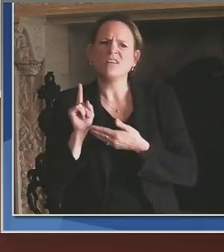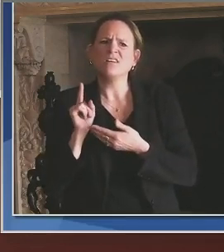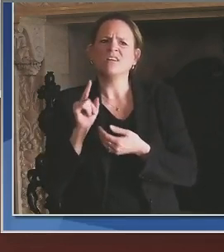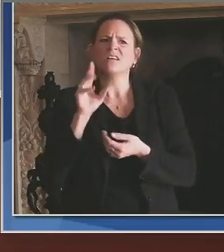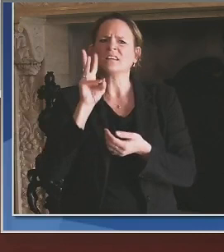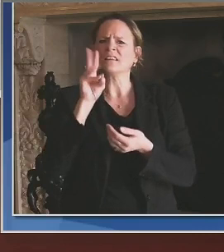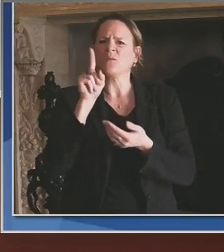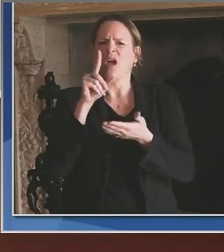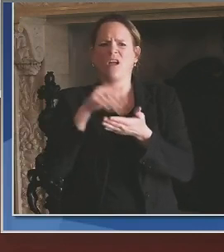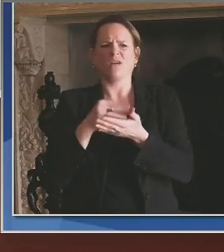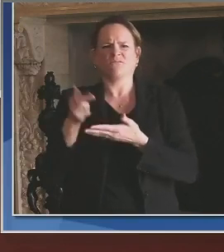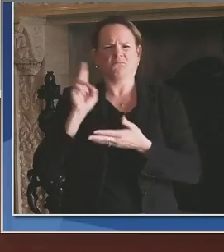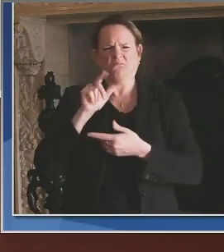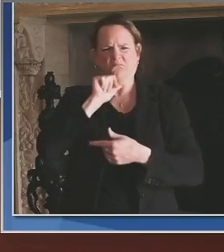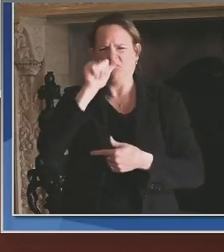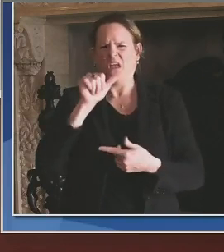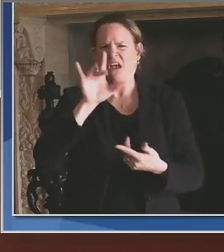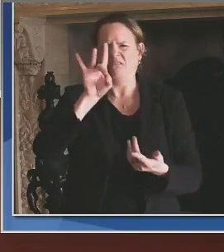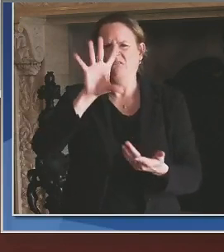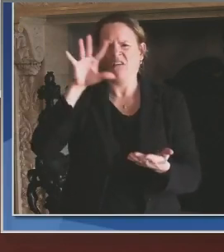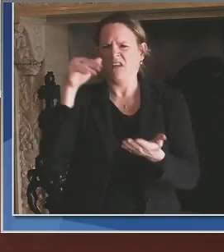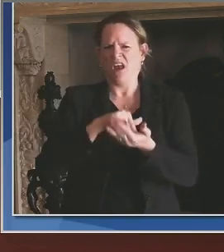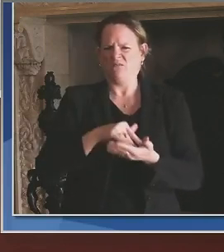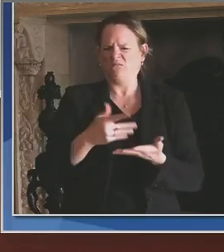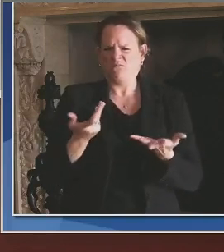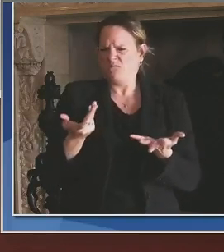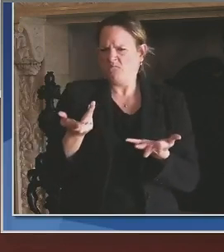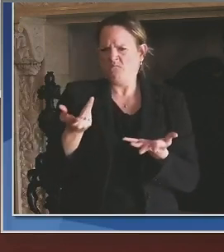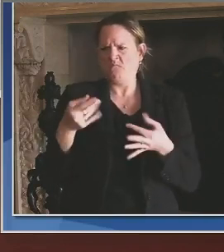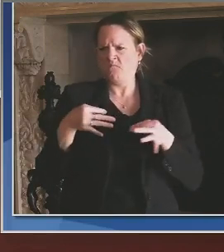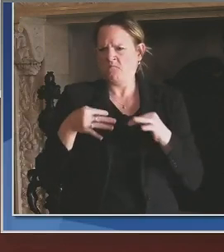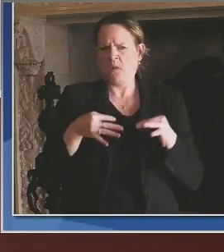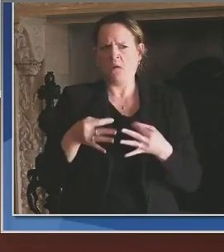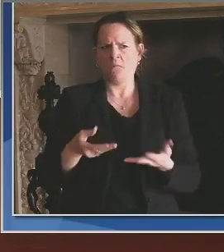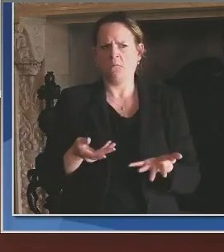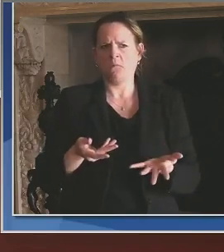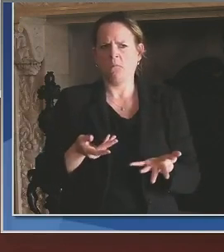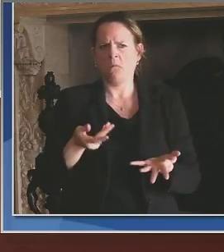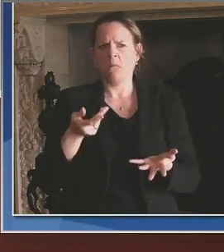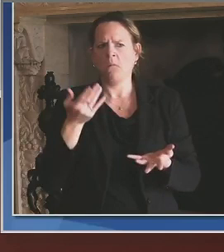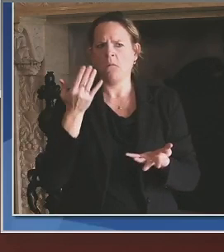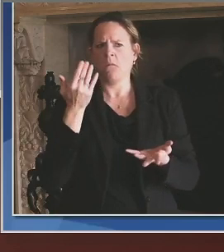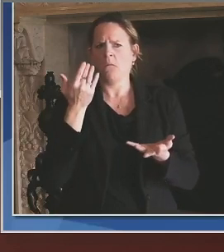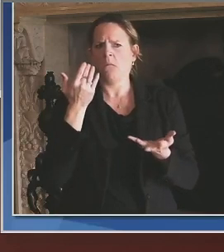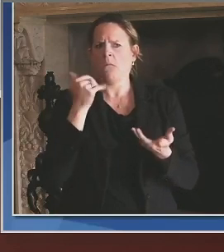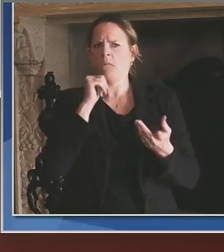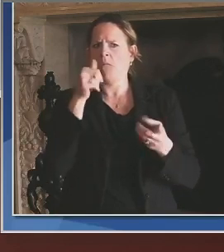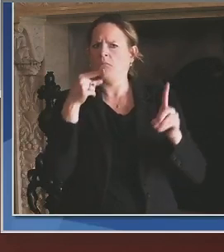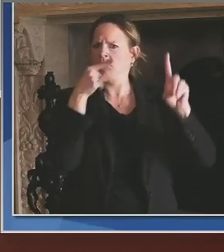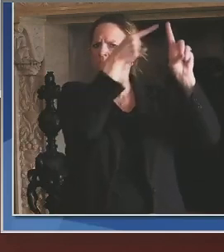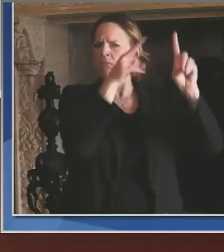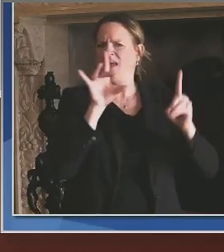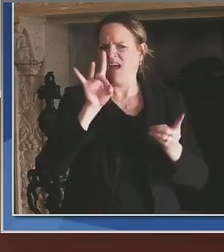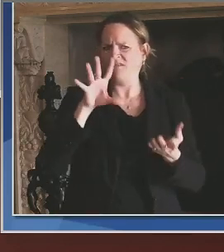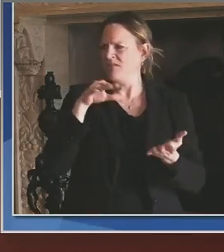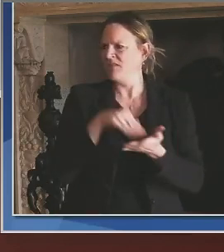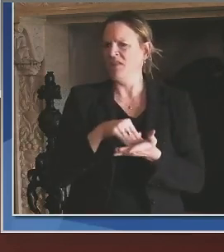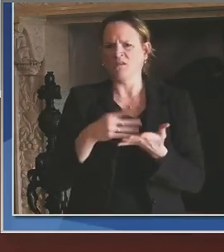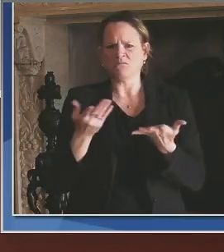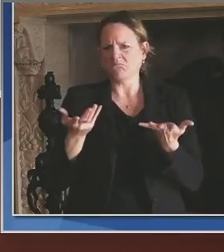that 85,000. What effect is that having? Why are we not hitting that number? And what's being done to try to get up to that